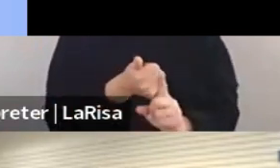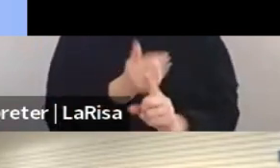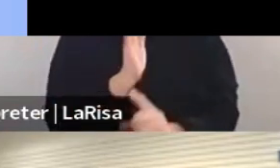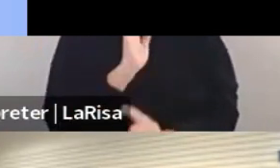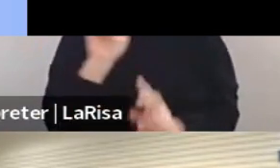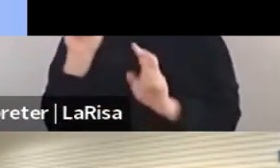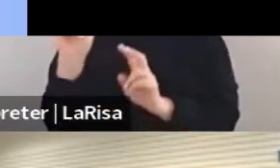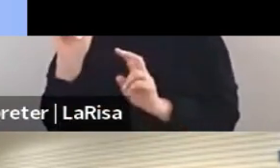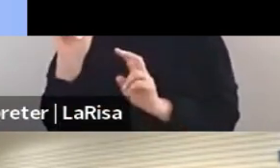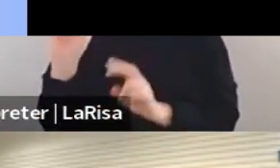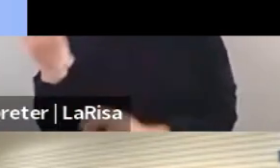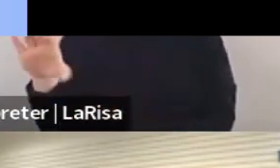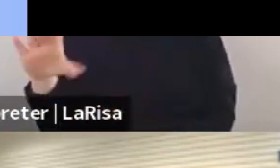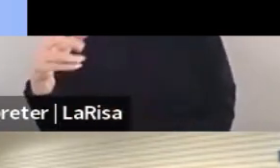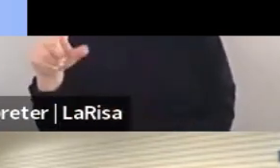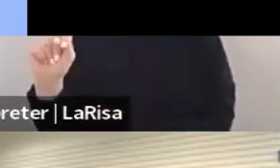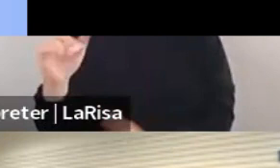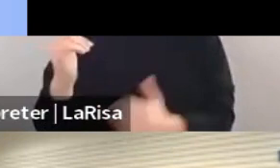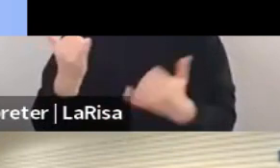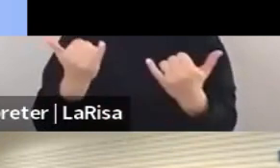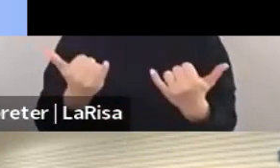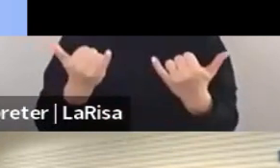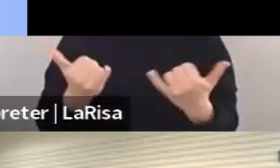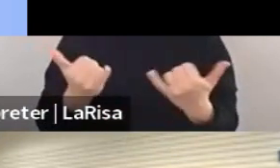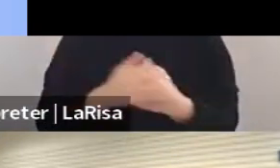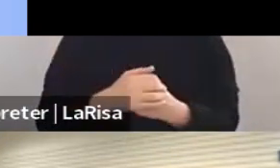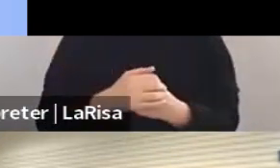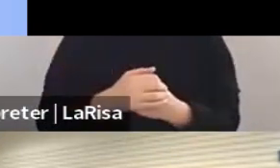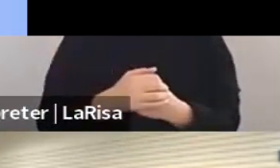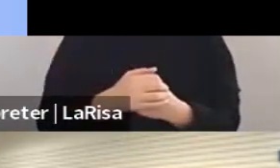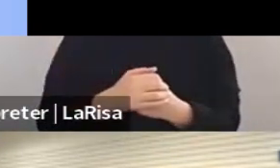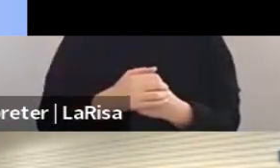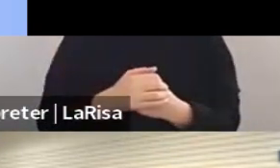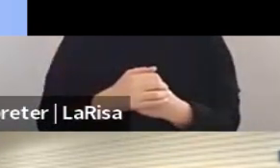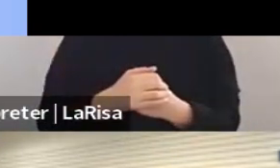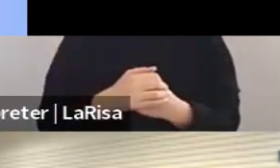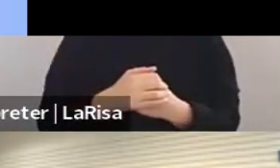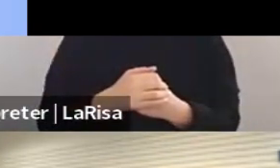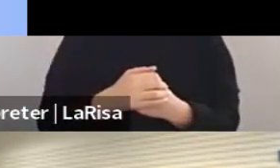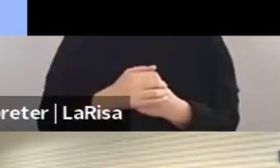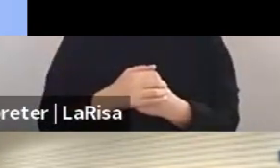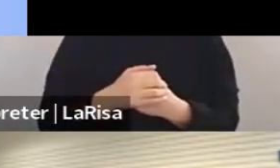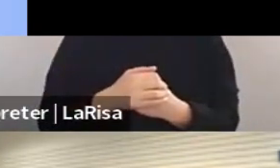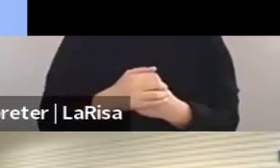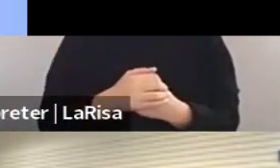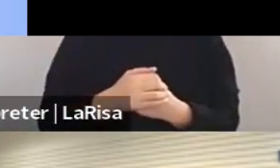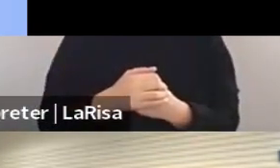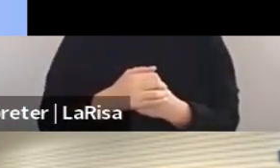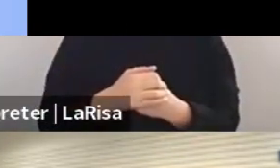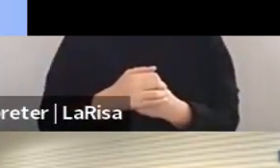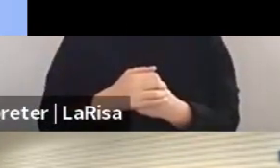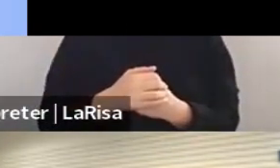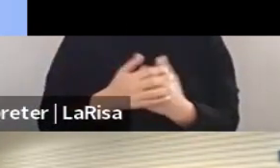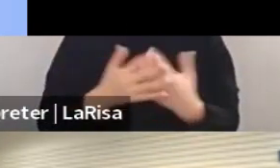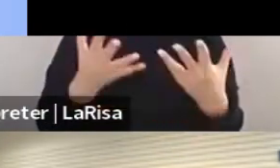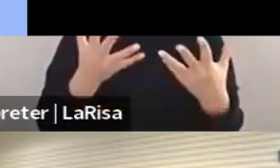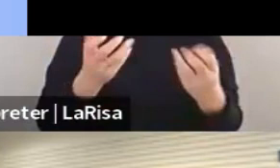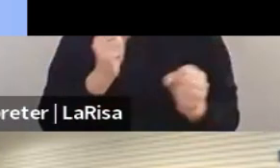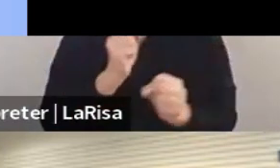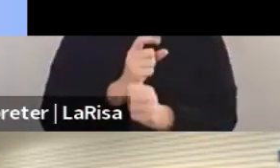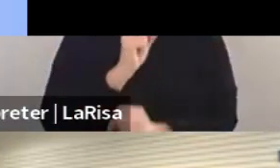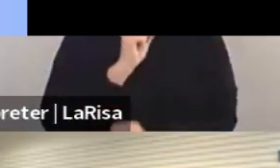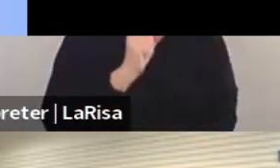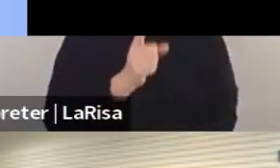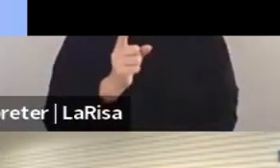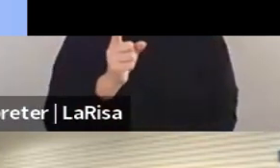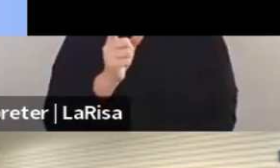we'll get to it. Eva, who is with Kelly's Kitchen, is going to be manning our chat today. And so if you have any questions, she'll be happy to